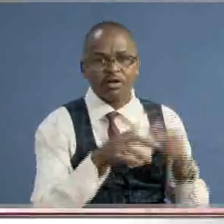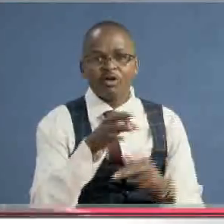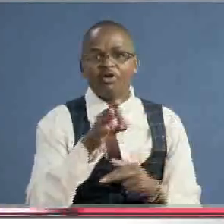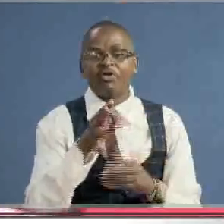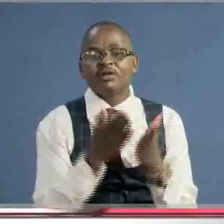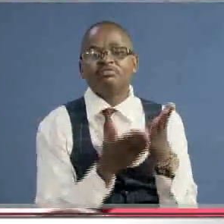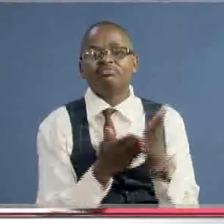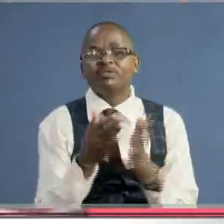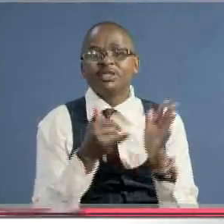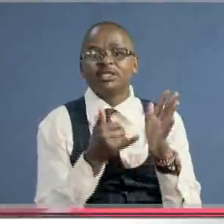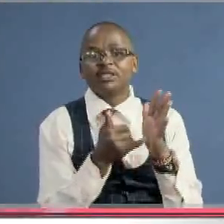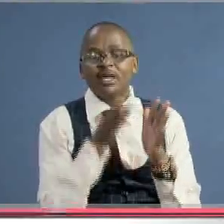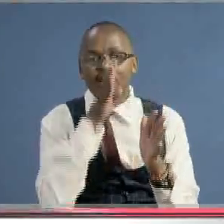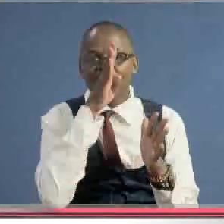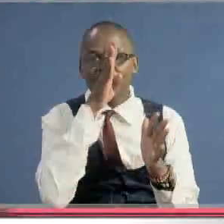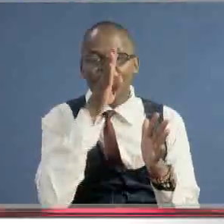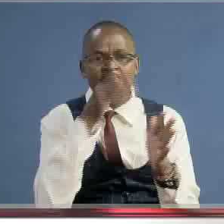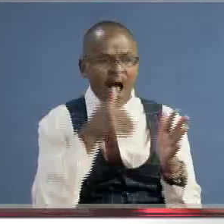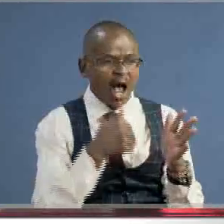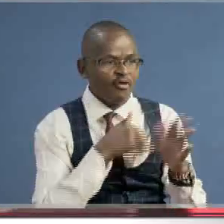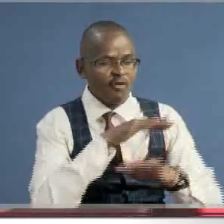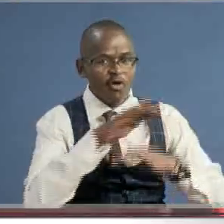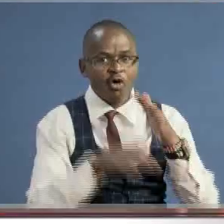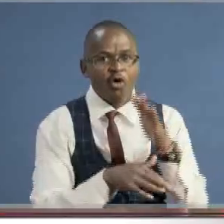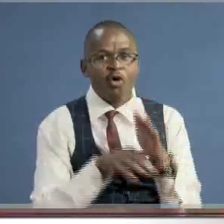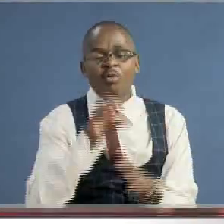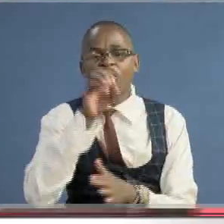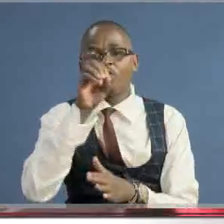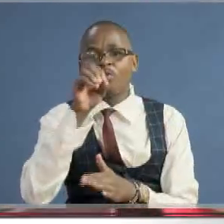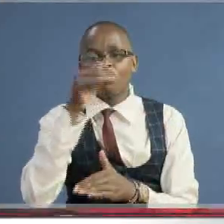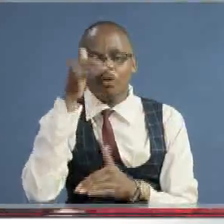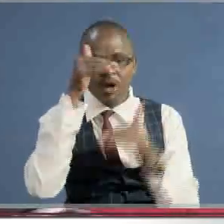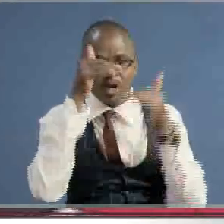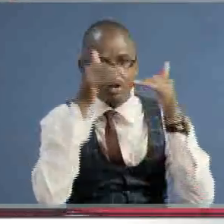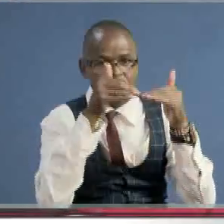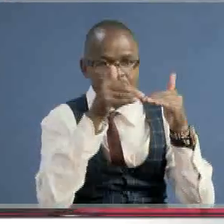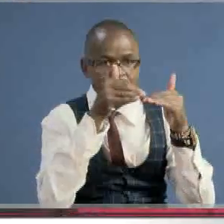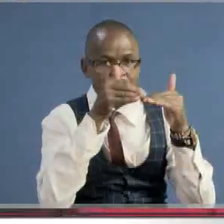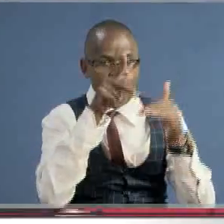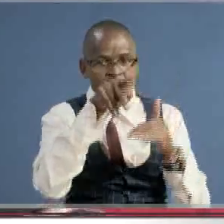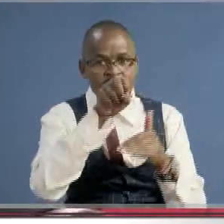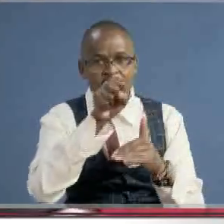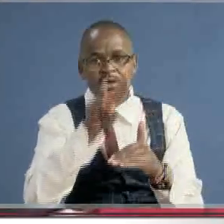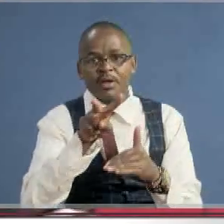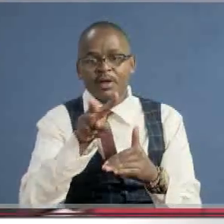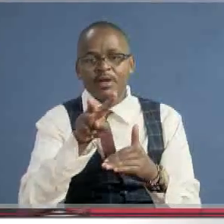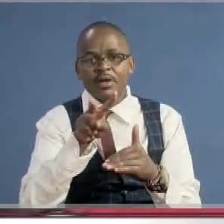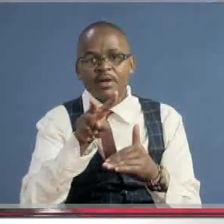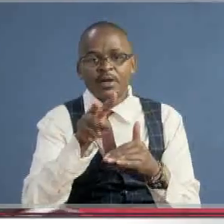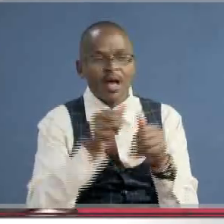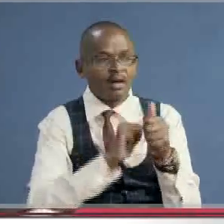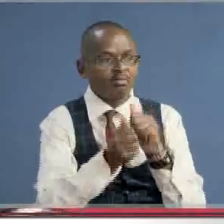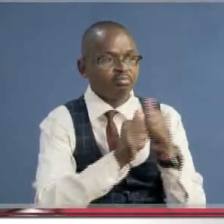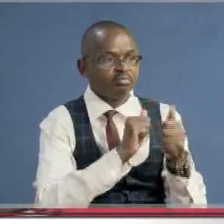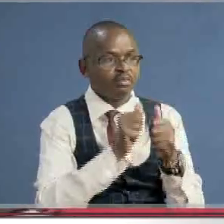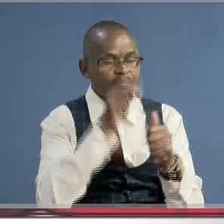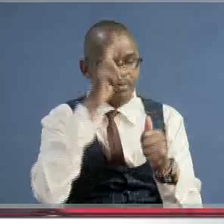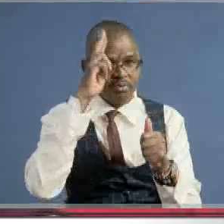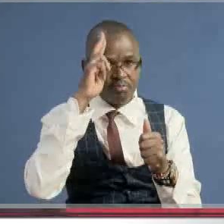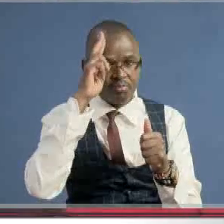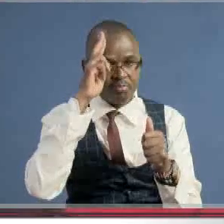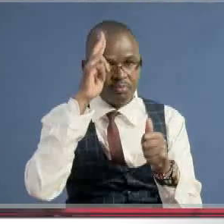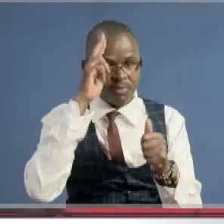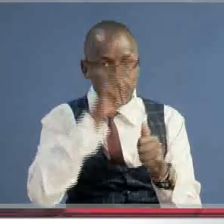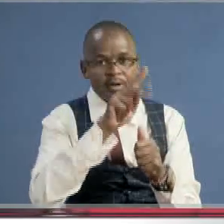the service it will be embedded on all levels of the National Police Service which include the administrative police